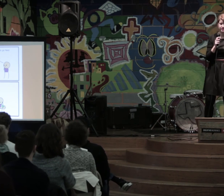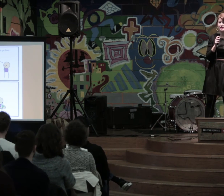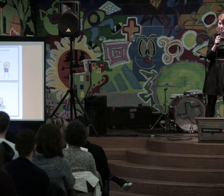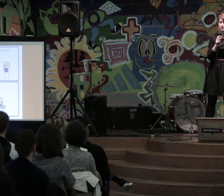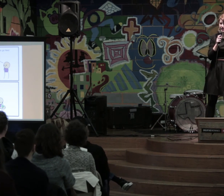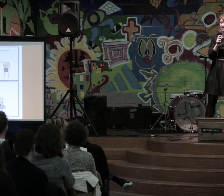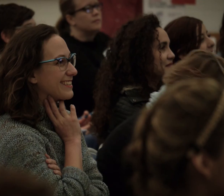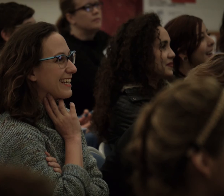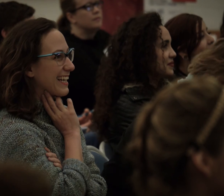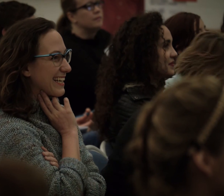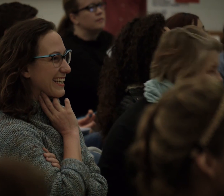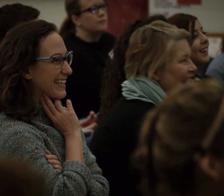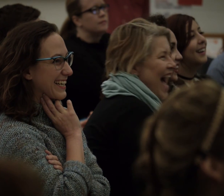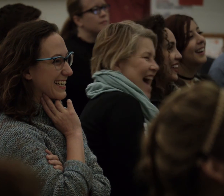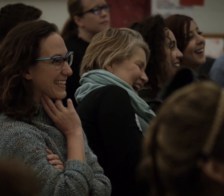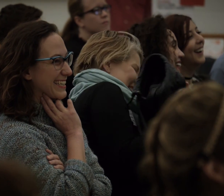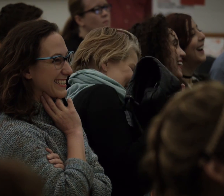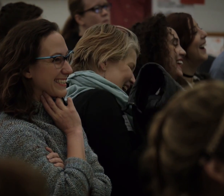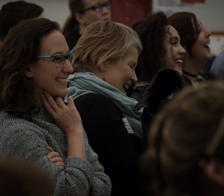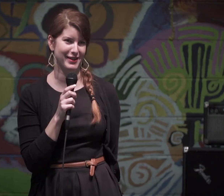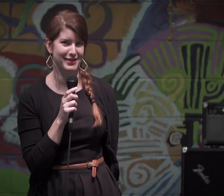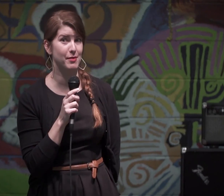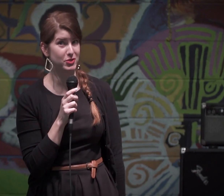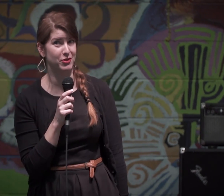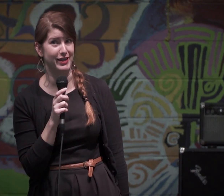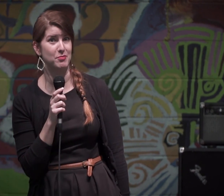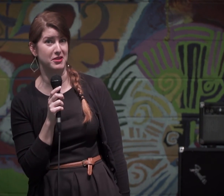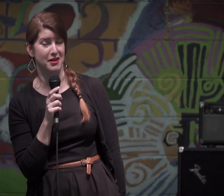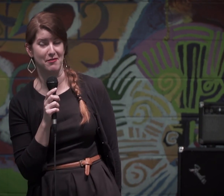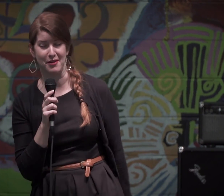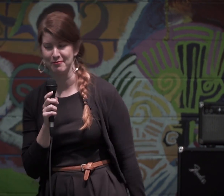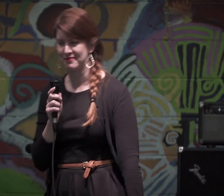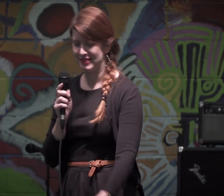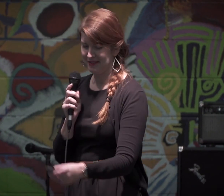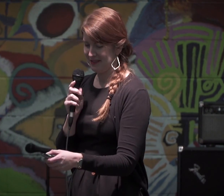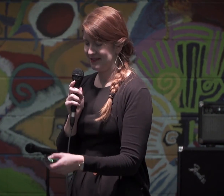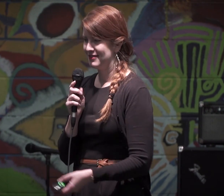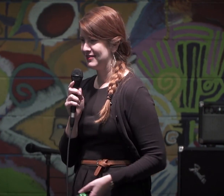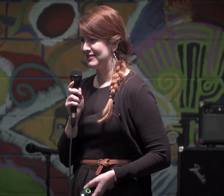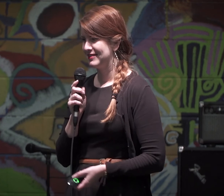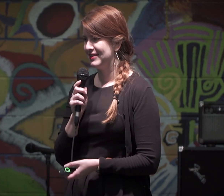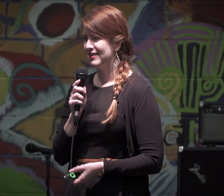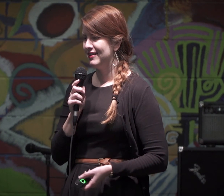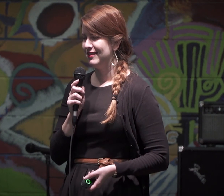a presentation for years. I'm not gonna lie, so I really appreciate the opportunity to put that out there.